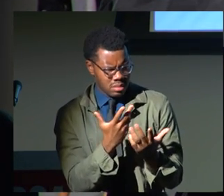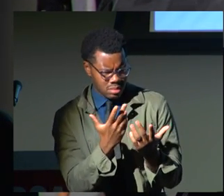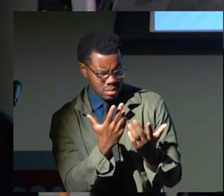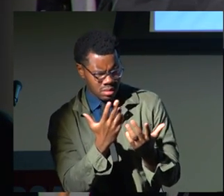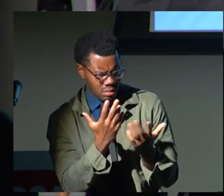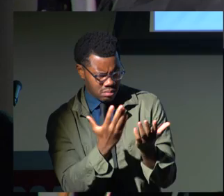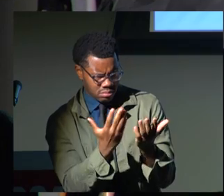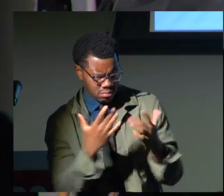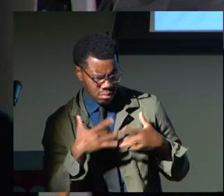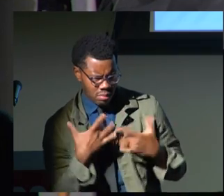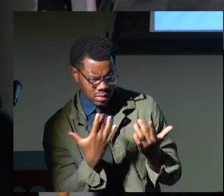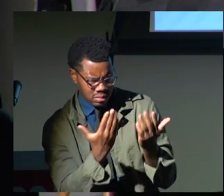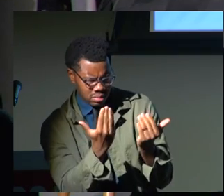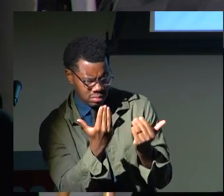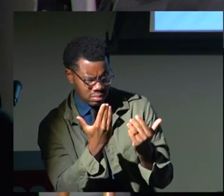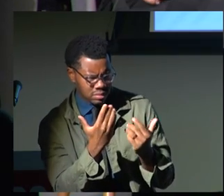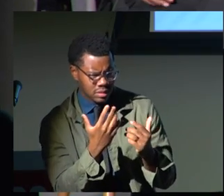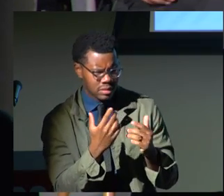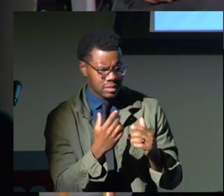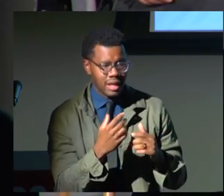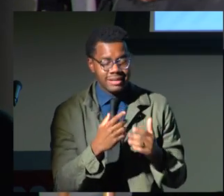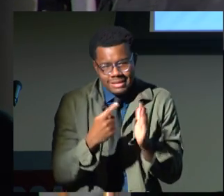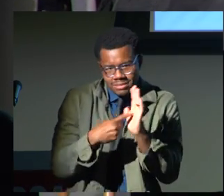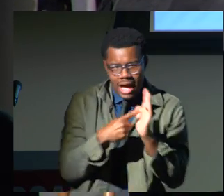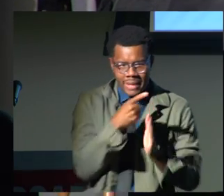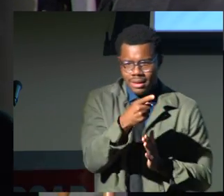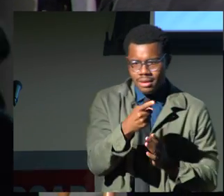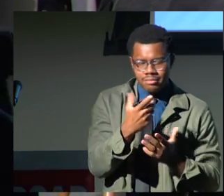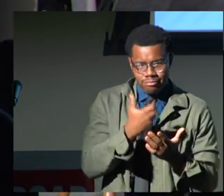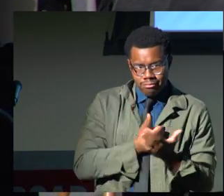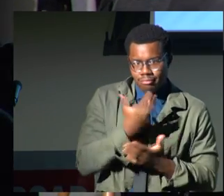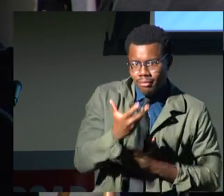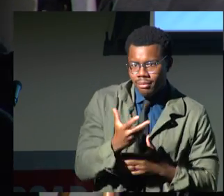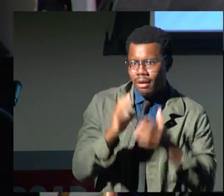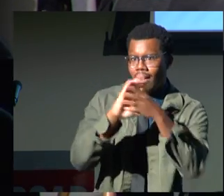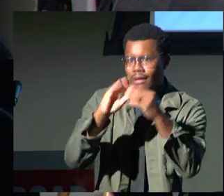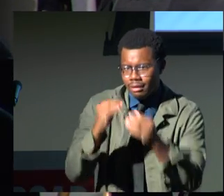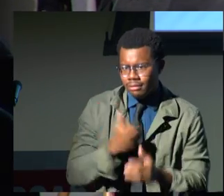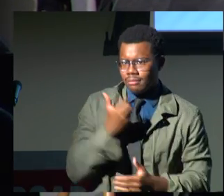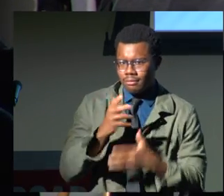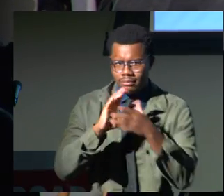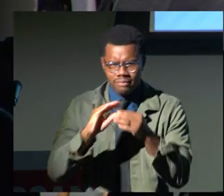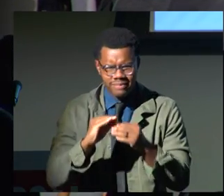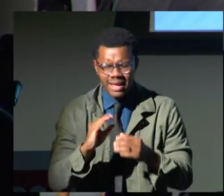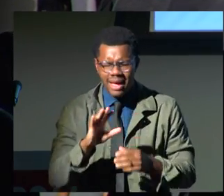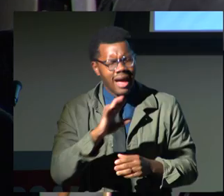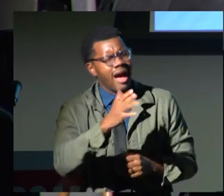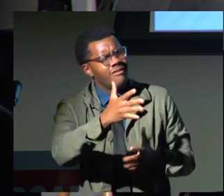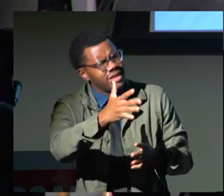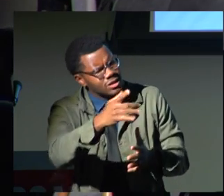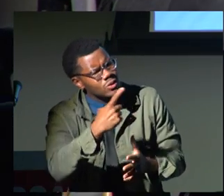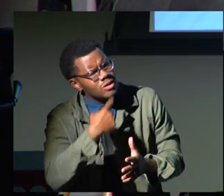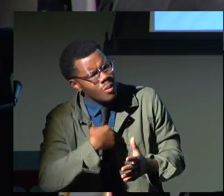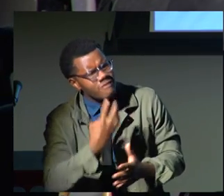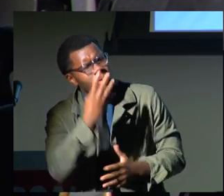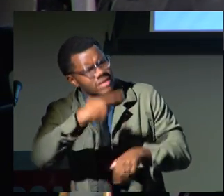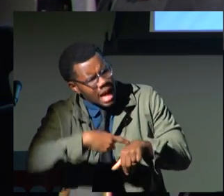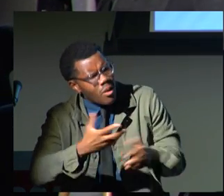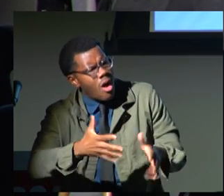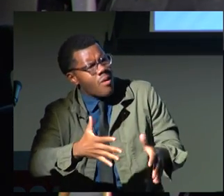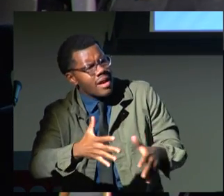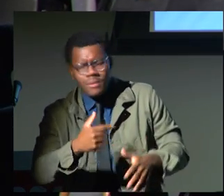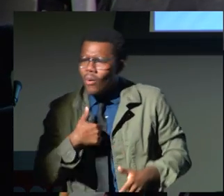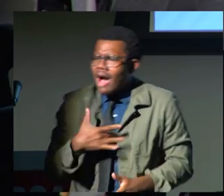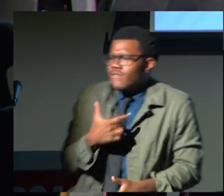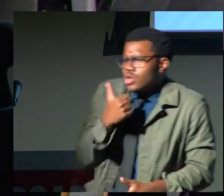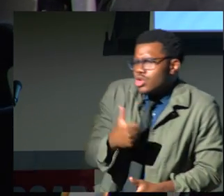Spitting it all out yeah, to me. Yeah, I like to share these things. So he shares. Yeah. The other day I was like, all right, you've said that one 4 times. He was like, I feel good, I've got someone I can talk to about these